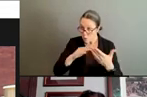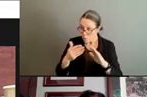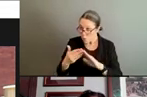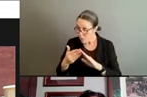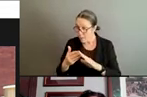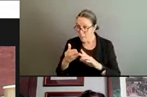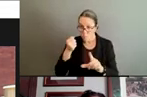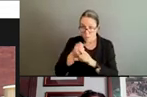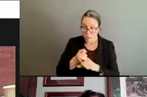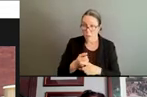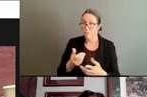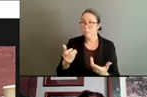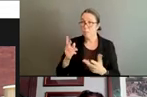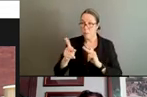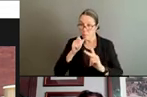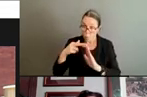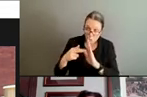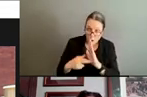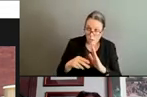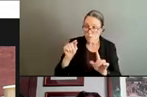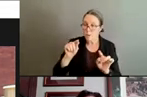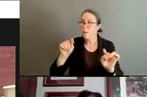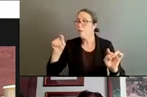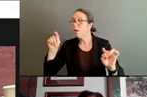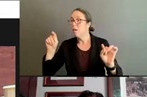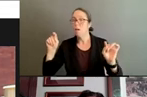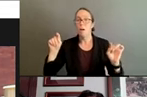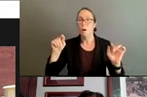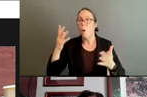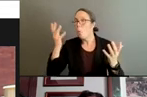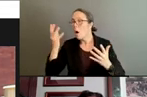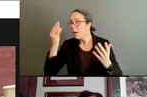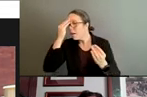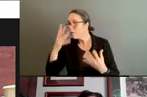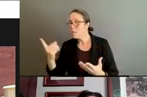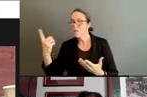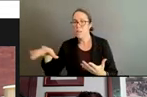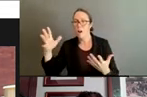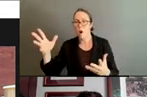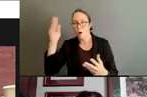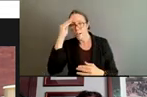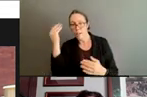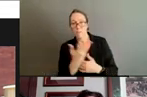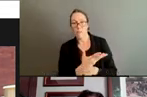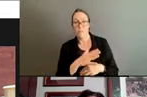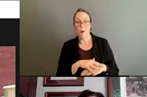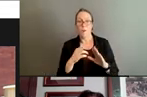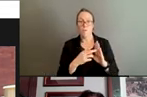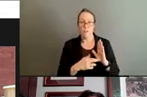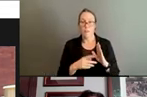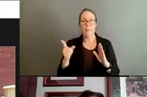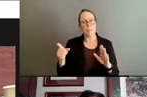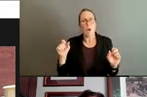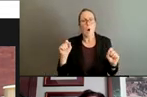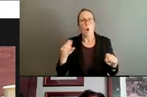folks that are registered, kind of what information that they'd shared on that registry, they were able to